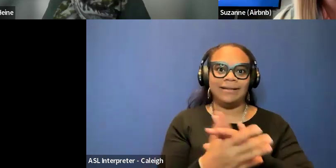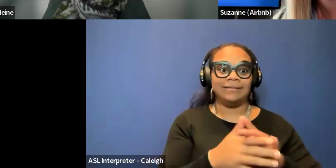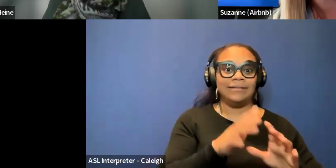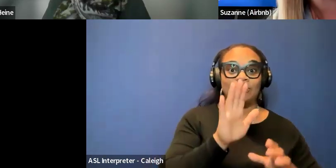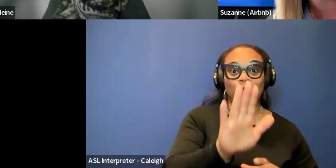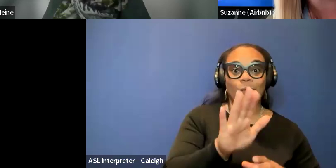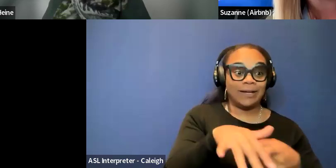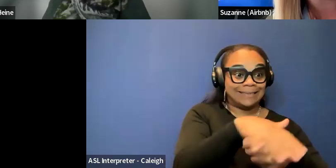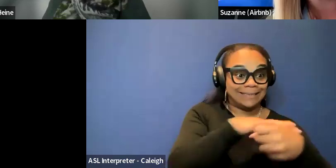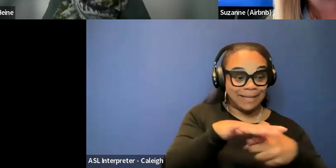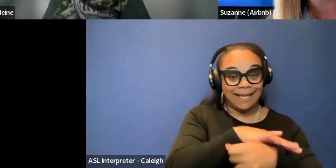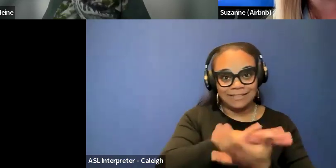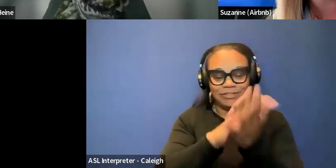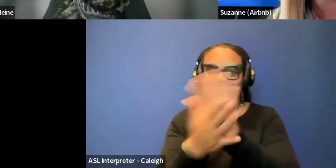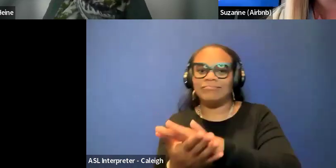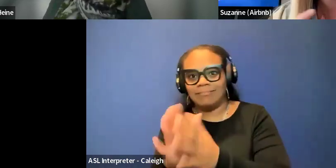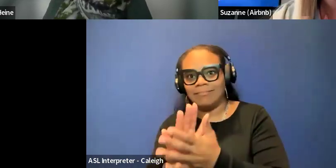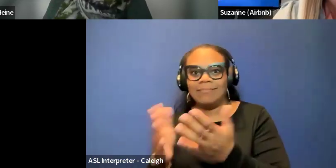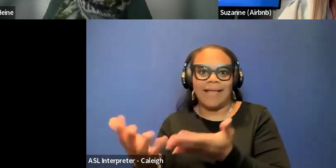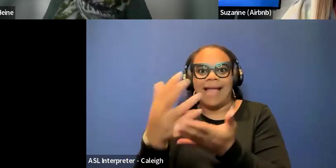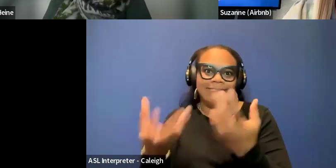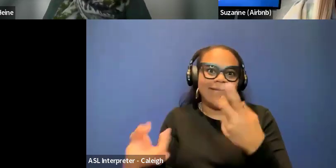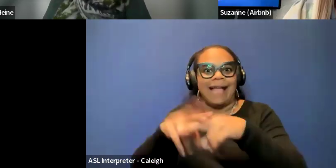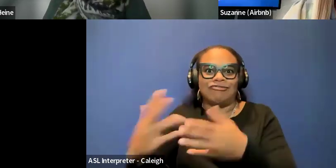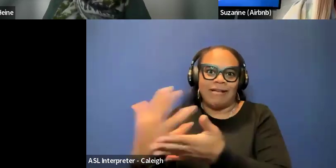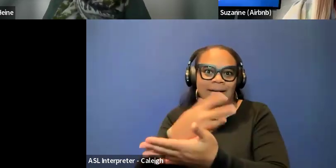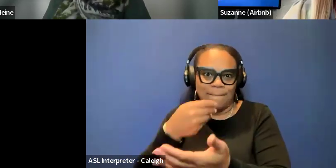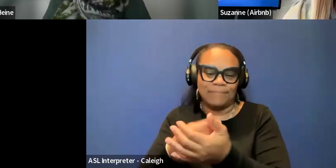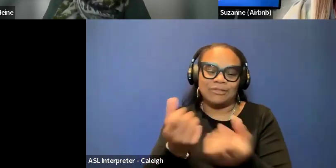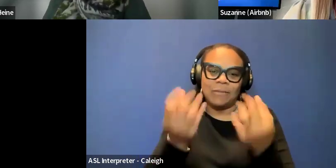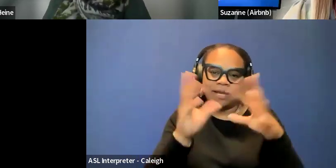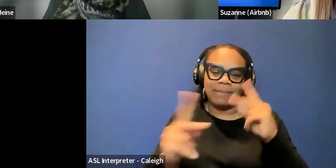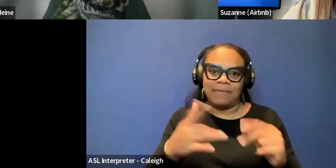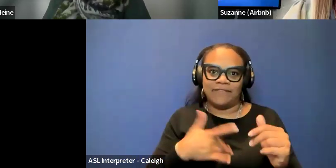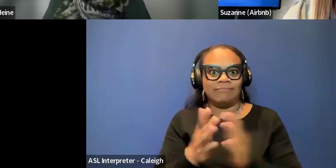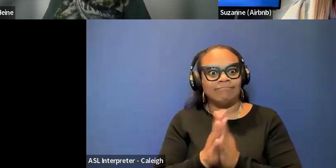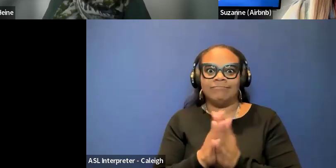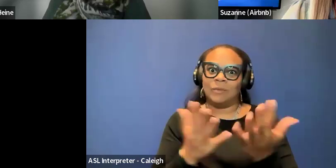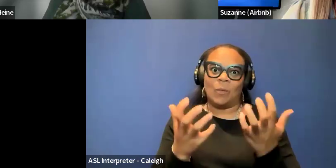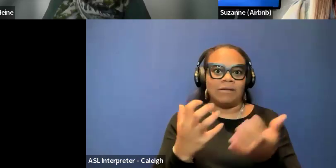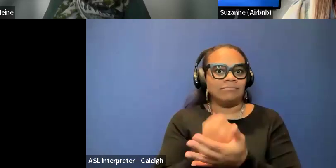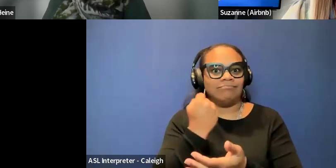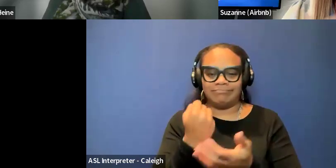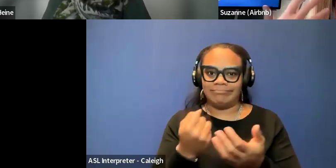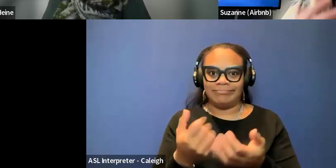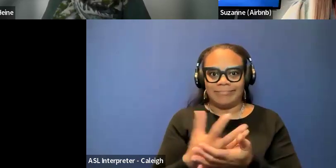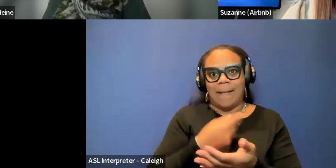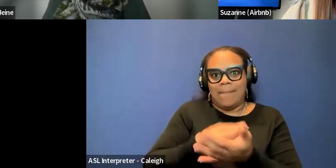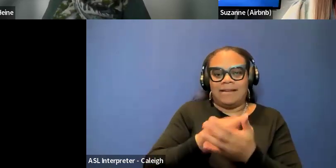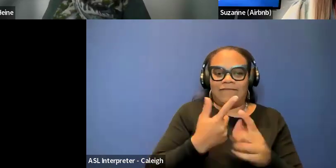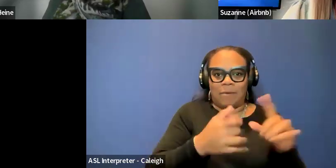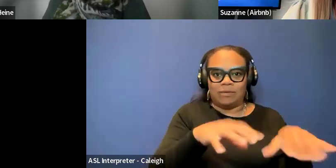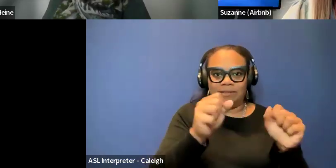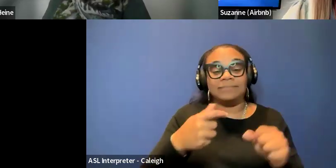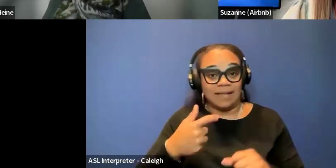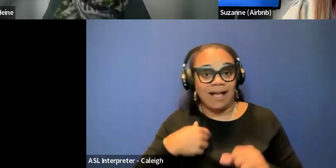sort of your space into extra income for you. So a lot of people are motivated by the financial benefits of hosting. And I actually have